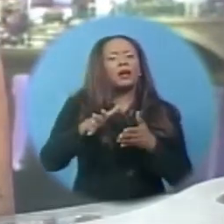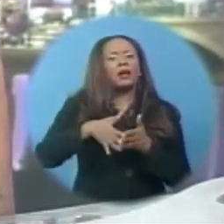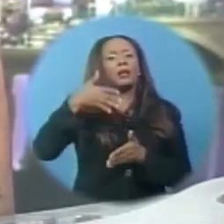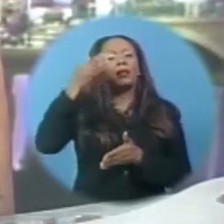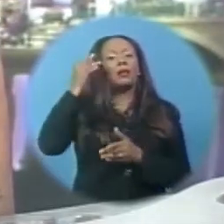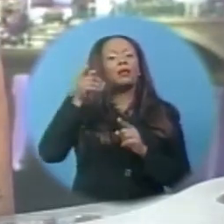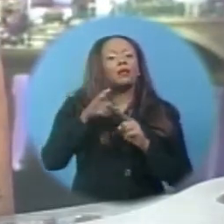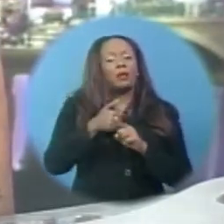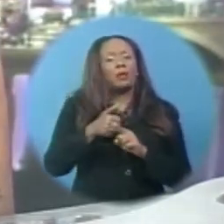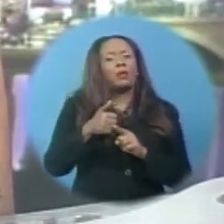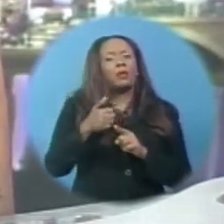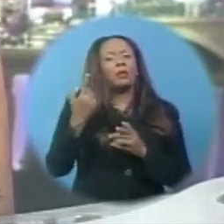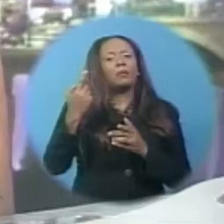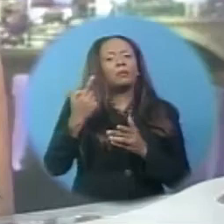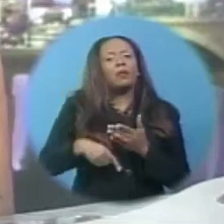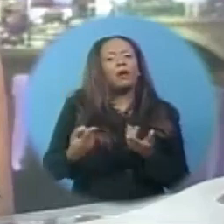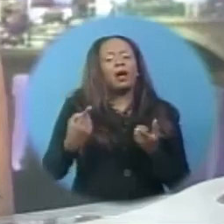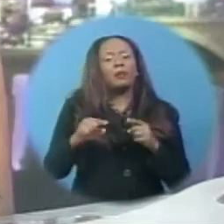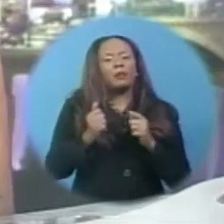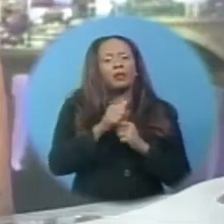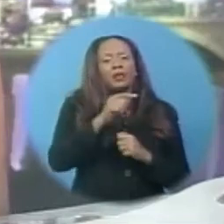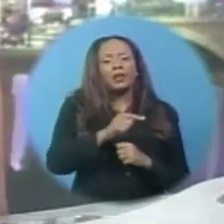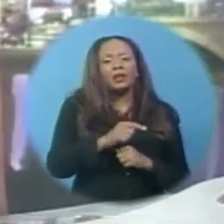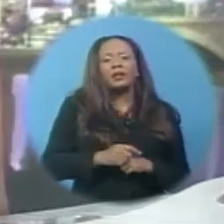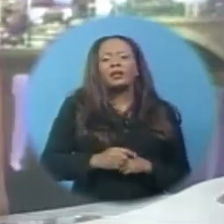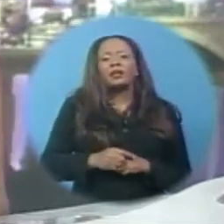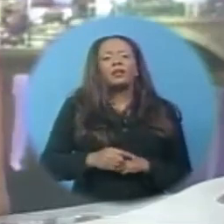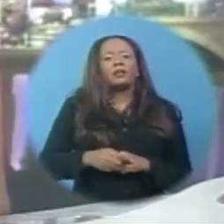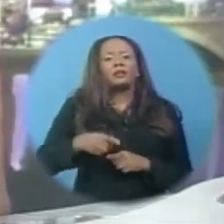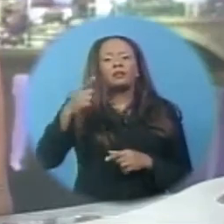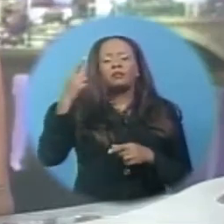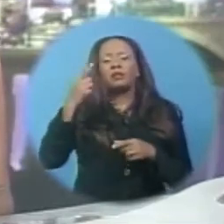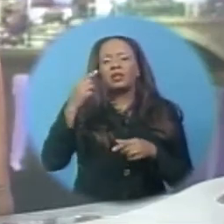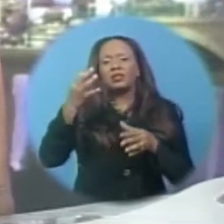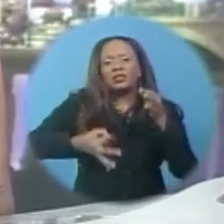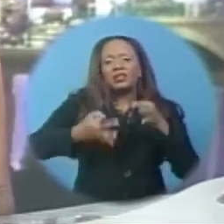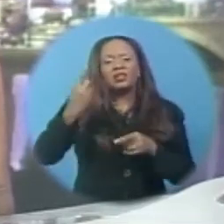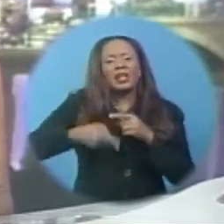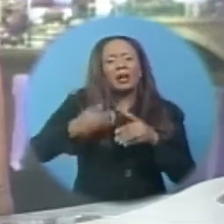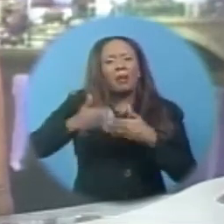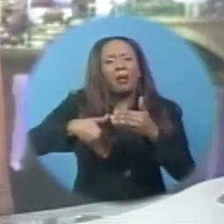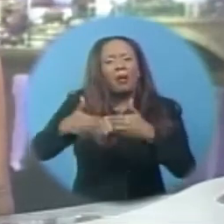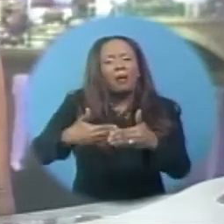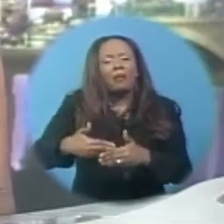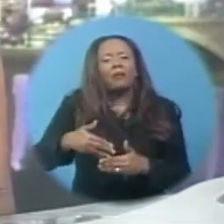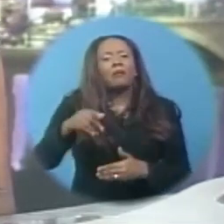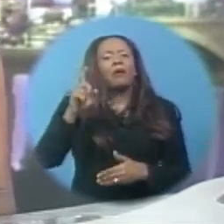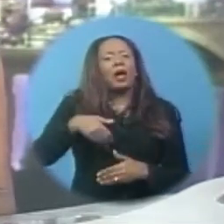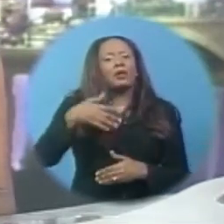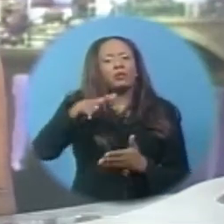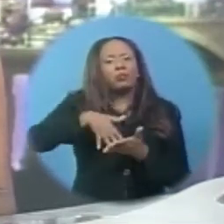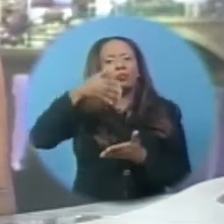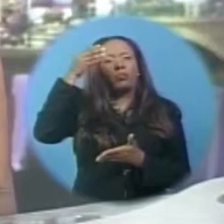matter is still before the court and the government cannot make any judge move swiftly on the process.